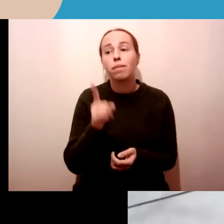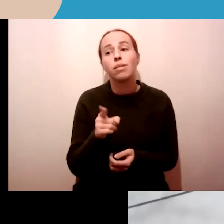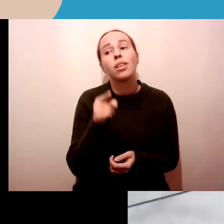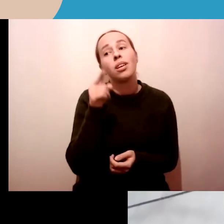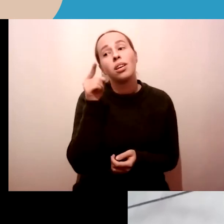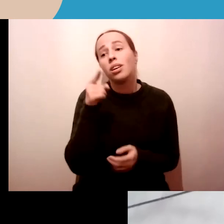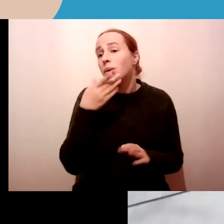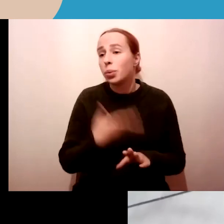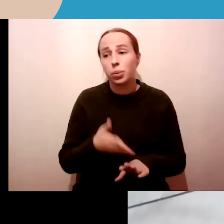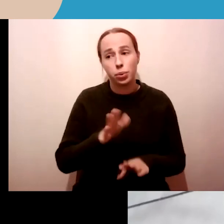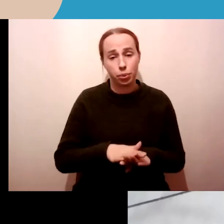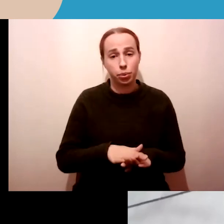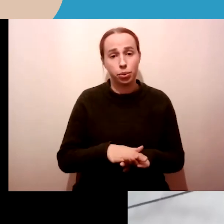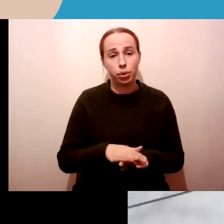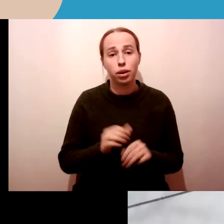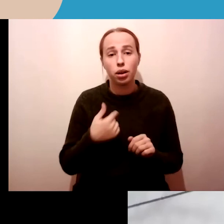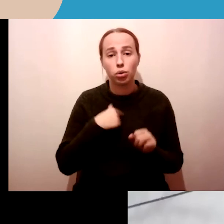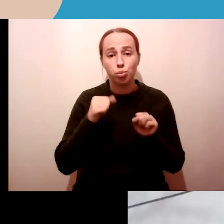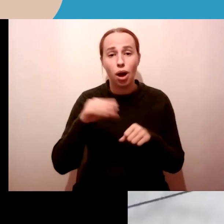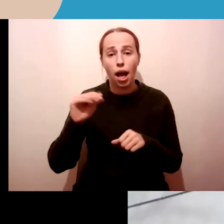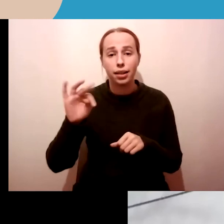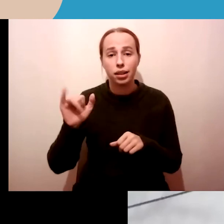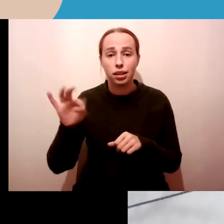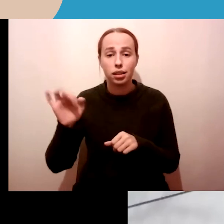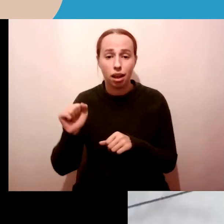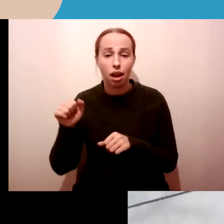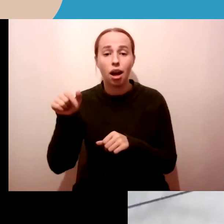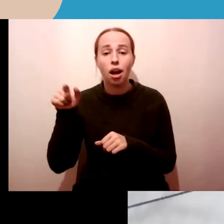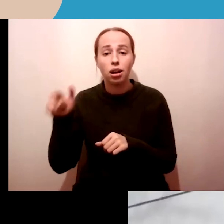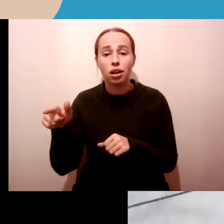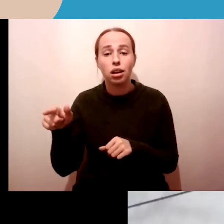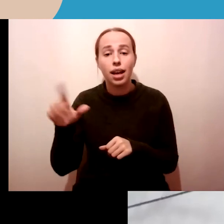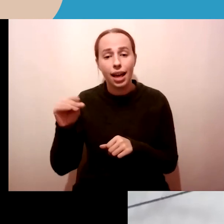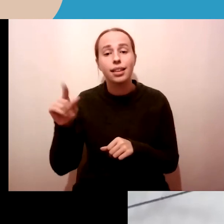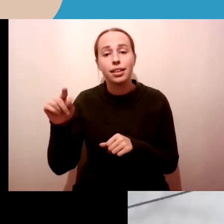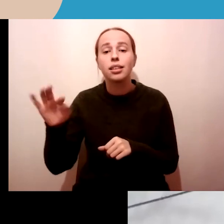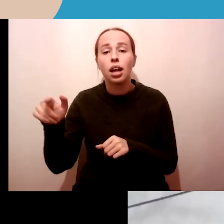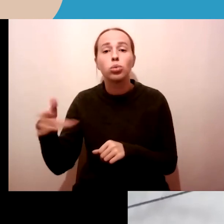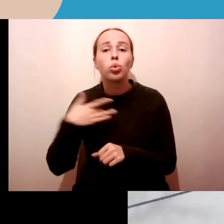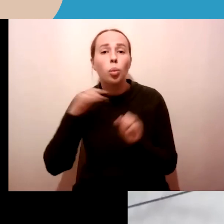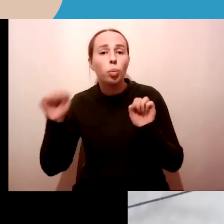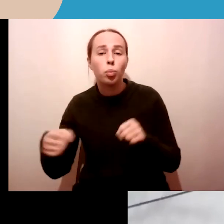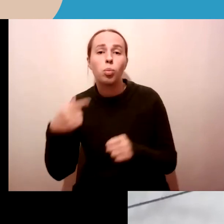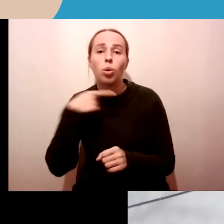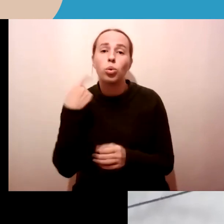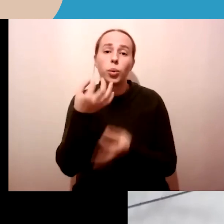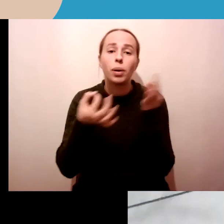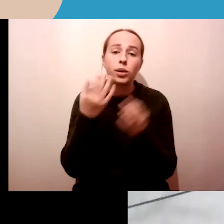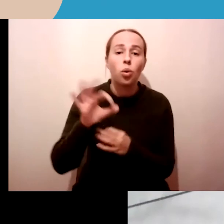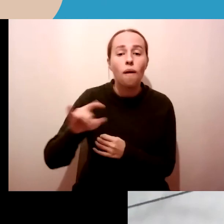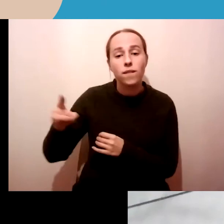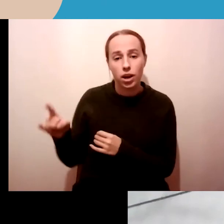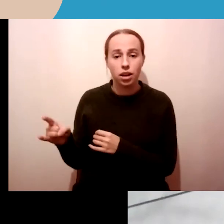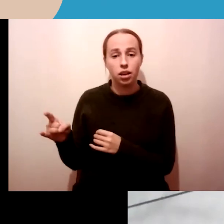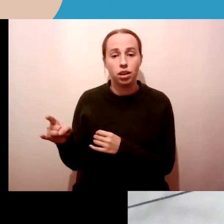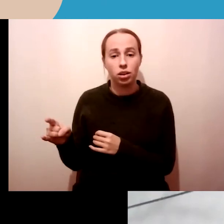right to say what they think. Now I'm looking to Ms. Žiobienė. Could you please give us